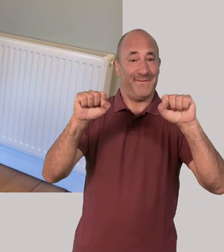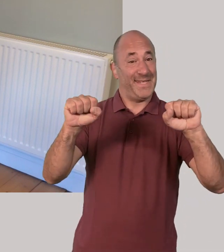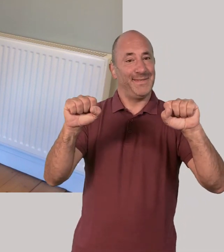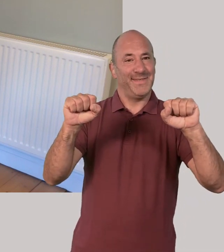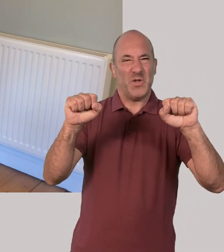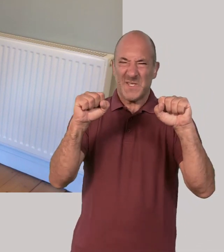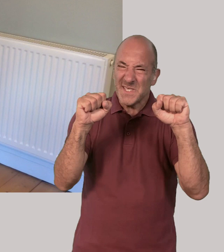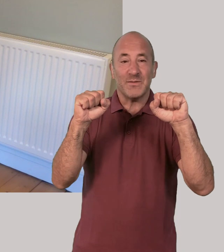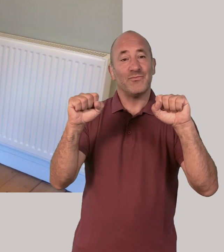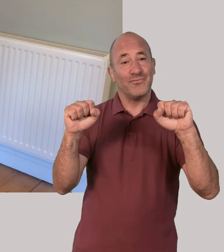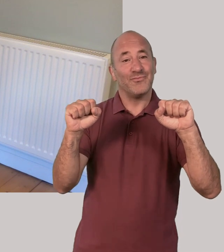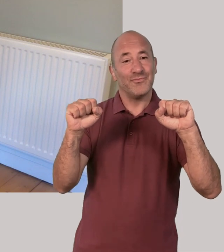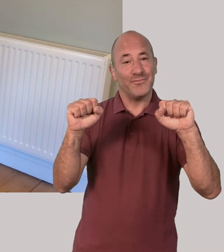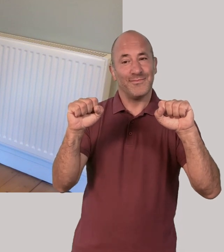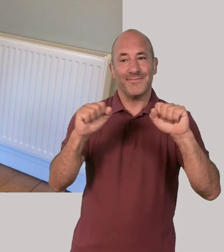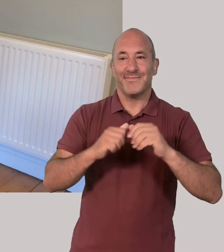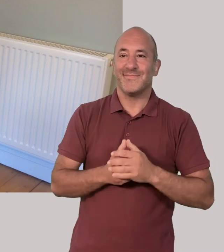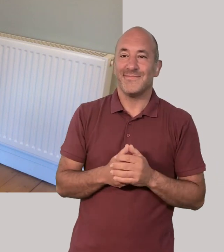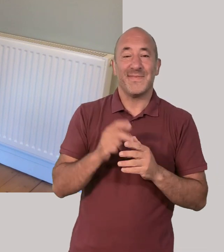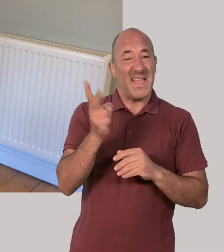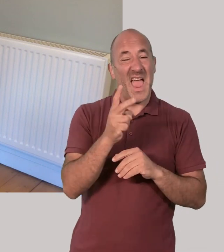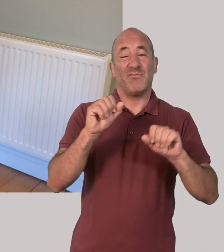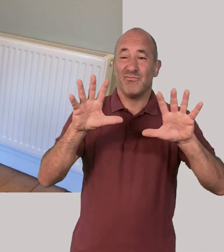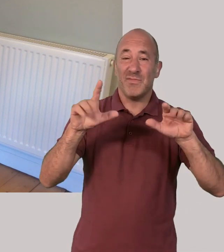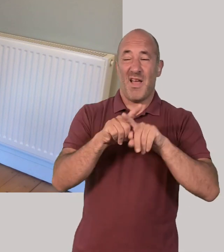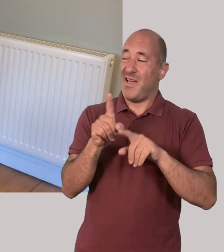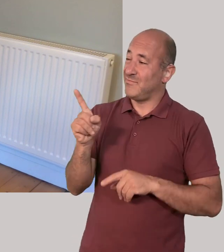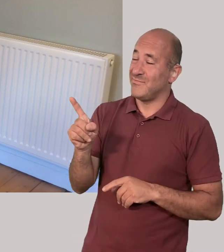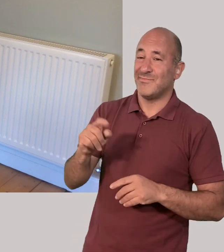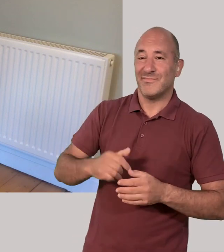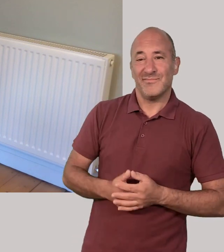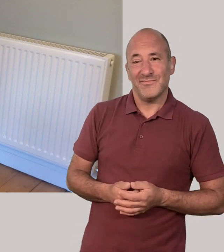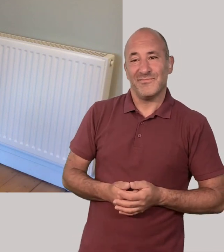as tight. And then move between those two.